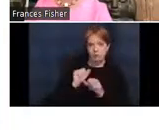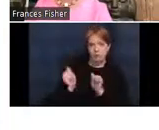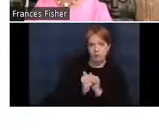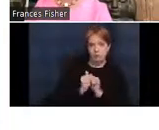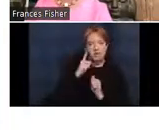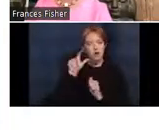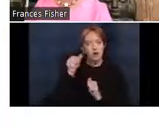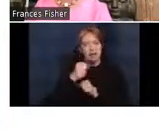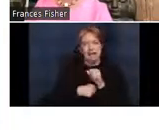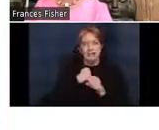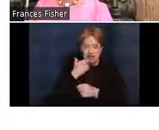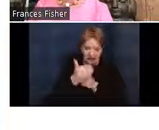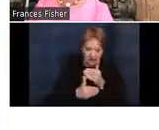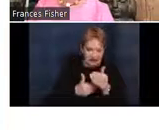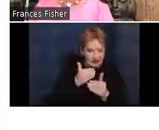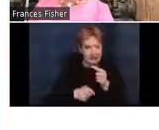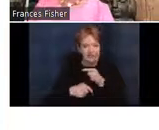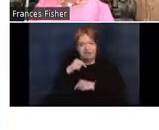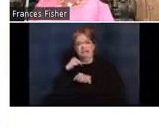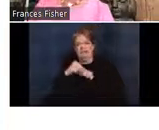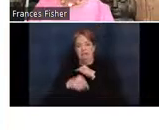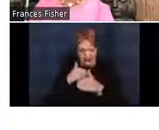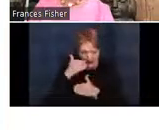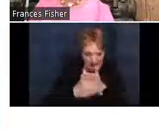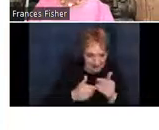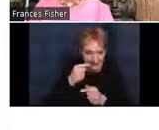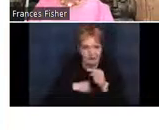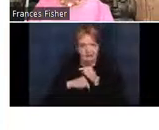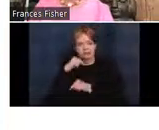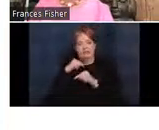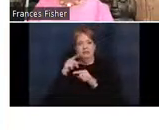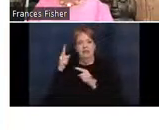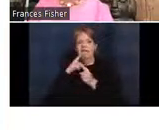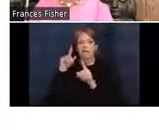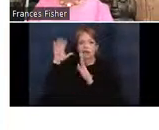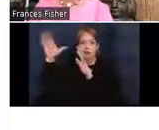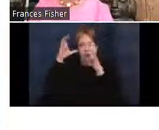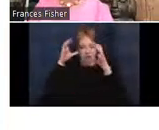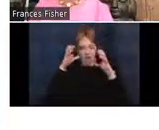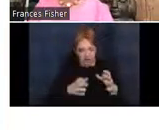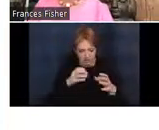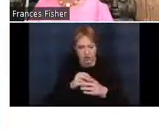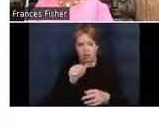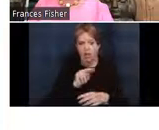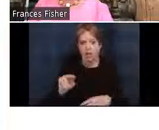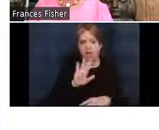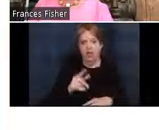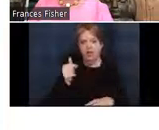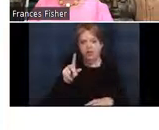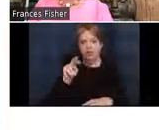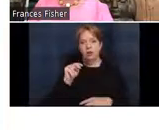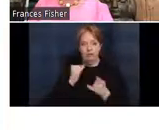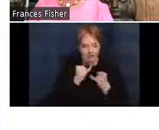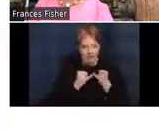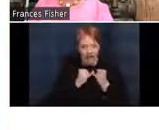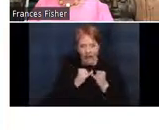and delays. The entire project is moved to its final resting place in Ann's garden, and the final and most intricate work is done by